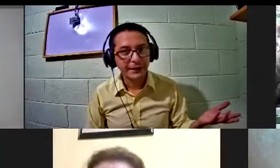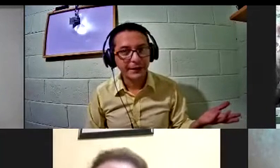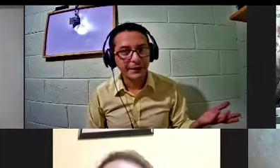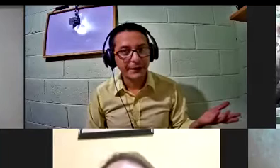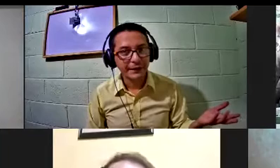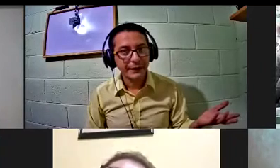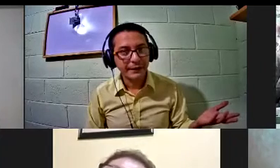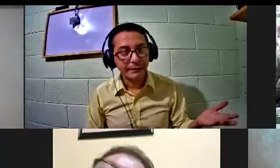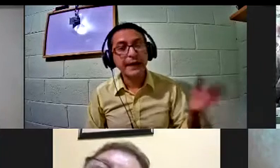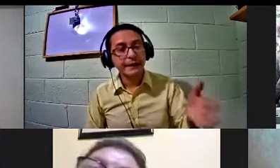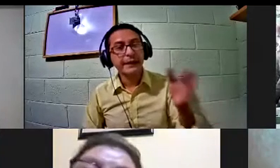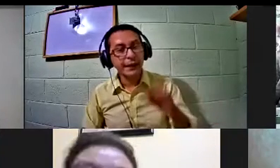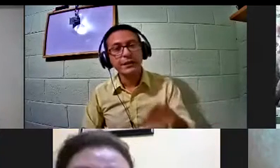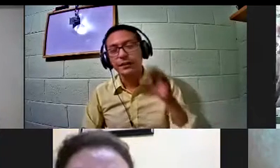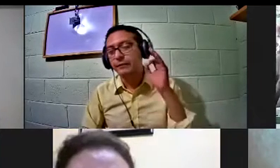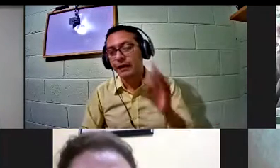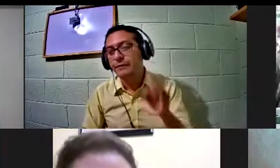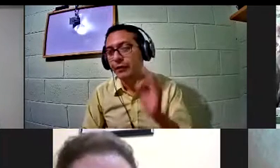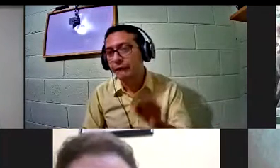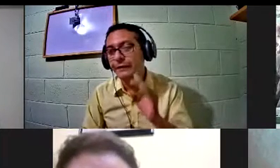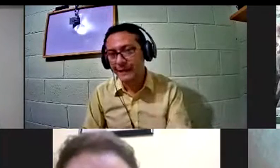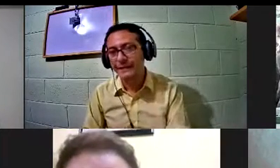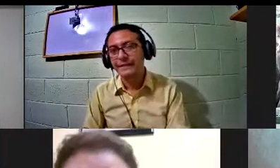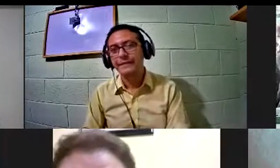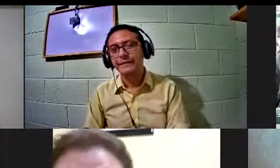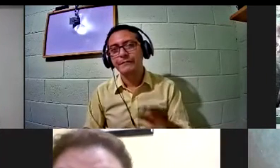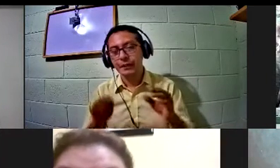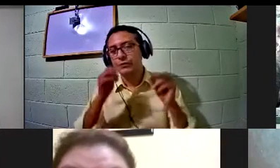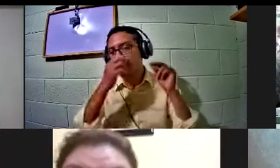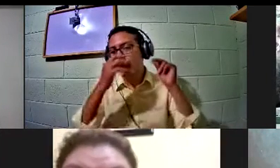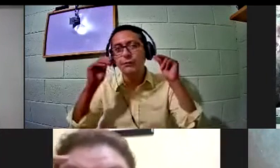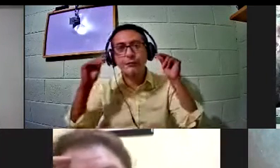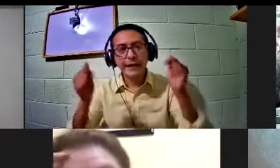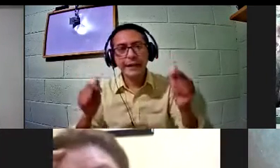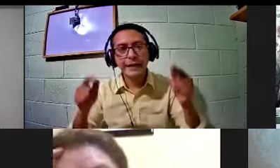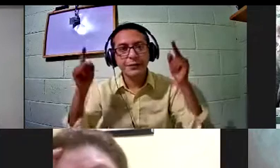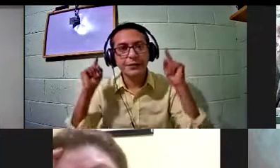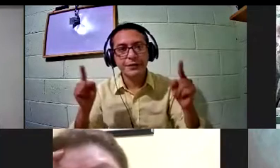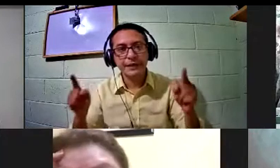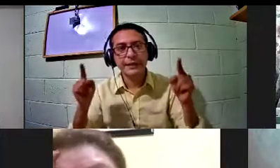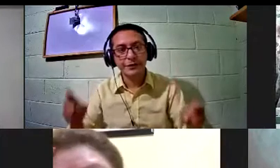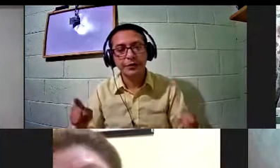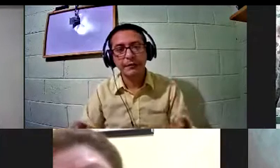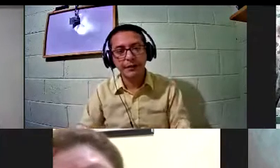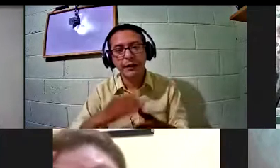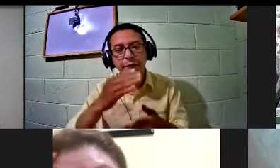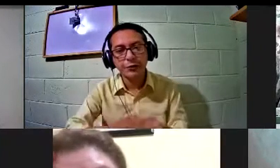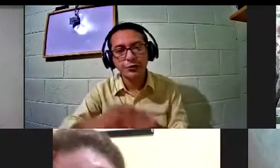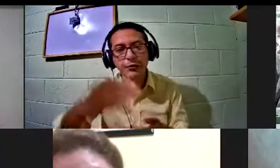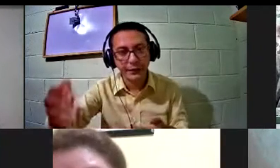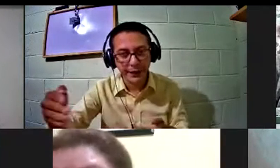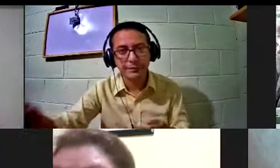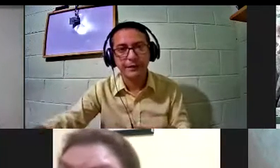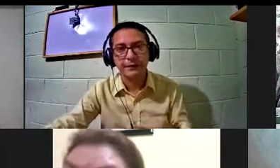Okay? But in English, it makes perfect sense because automatically you understand that it's talking about a